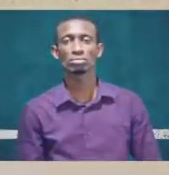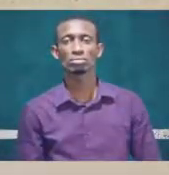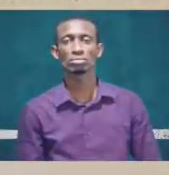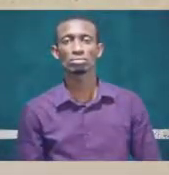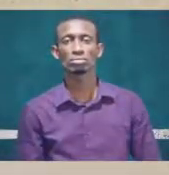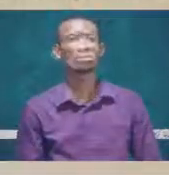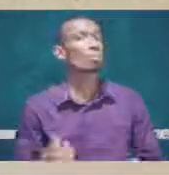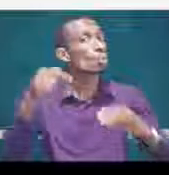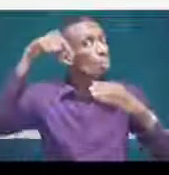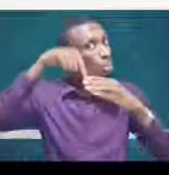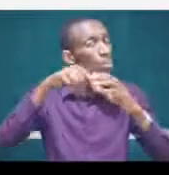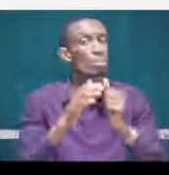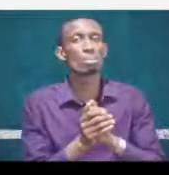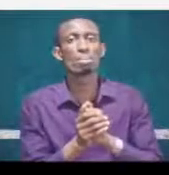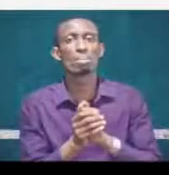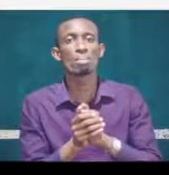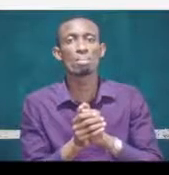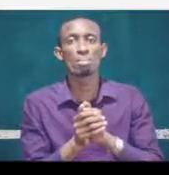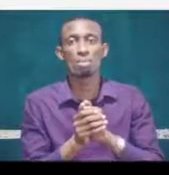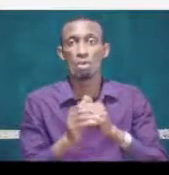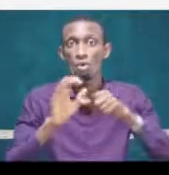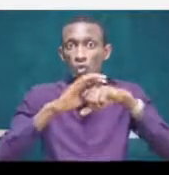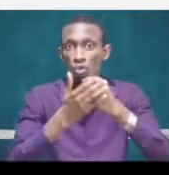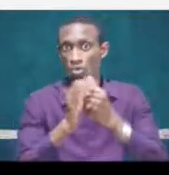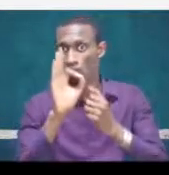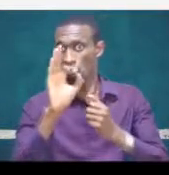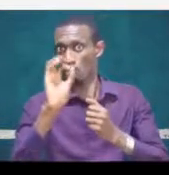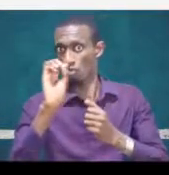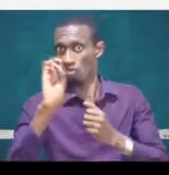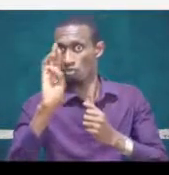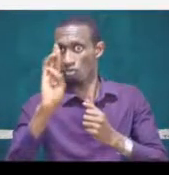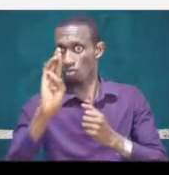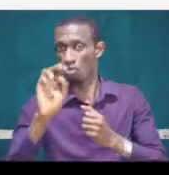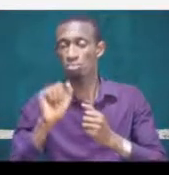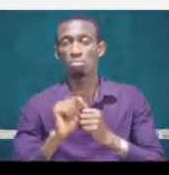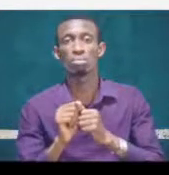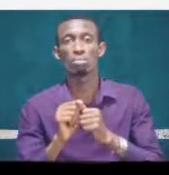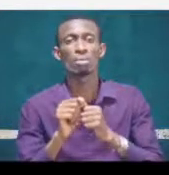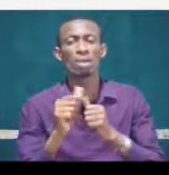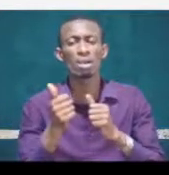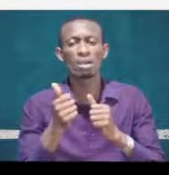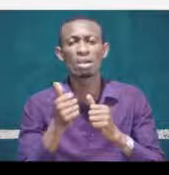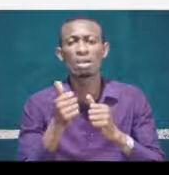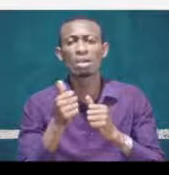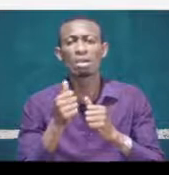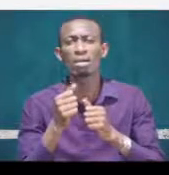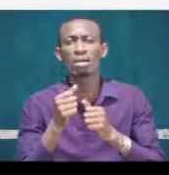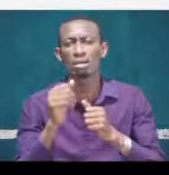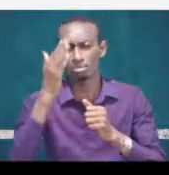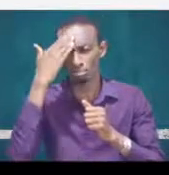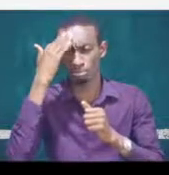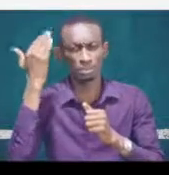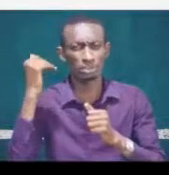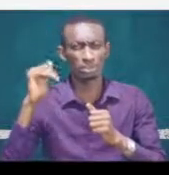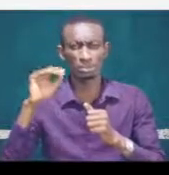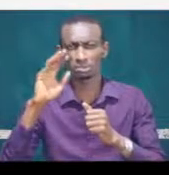in certain forms of viruses that do attack bacteria. You remember these words. Can you recall the bacteriophage?